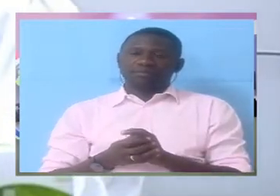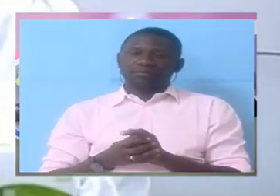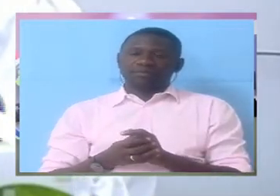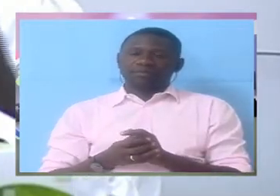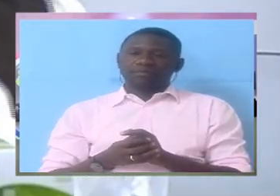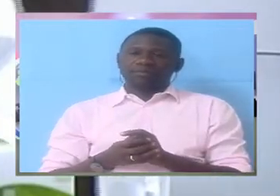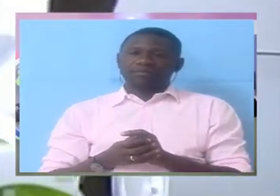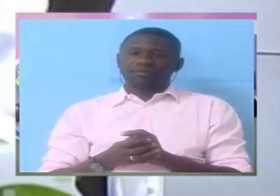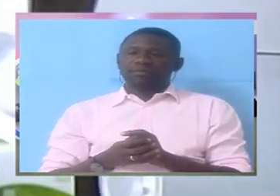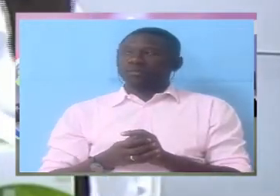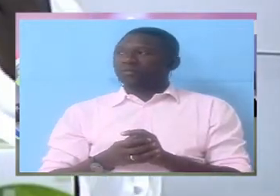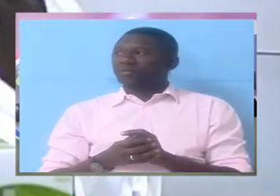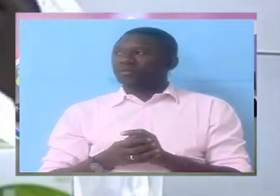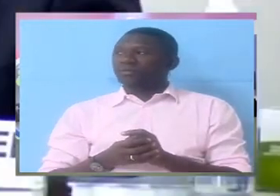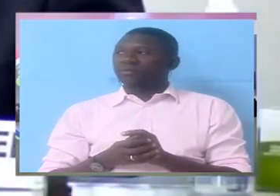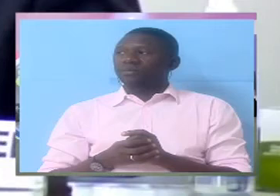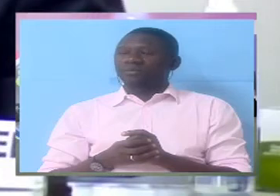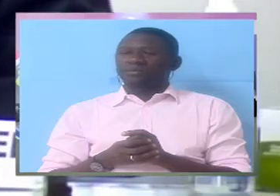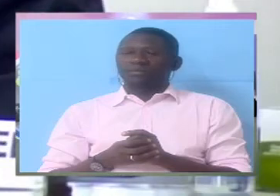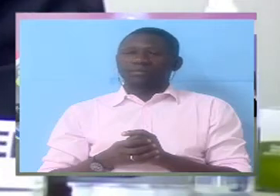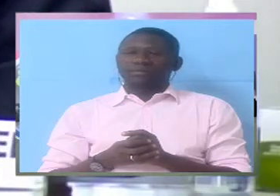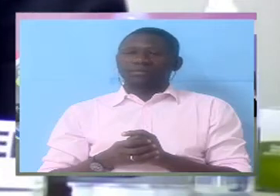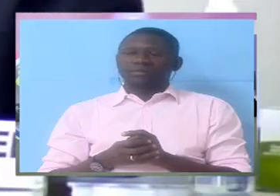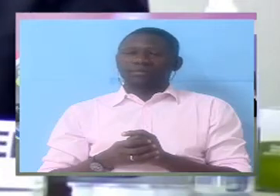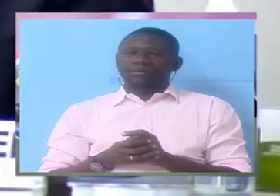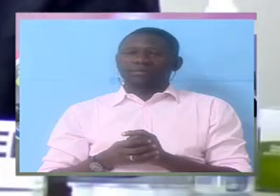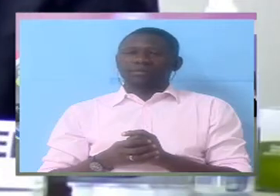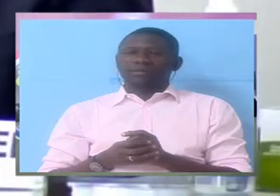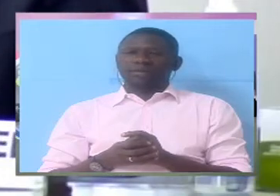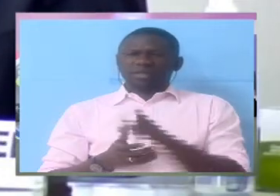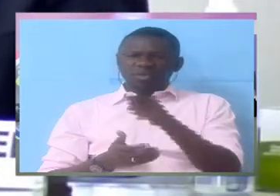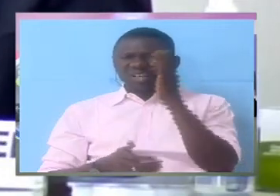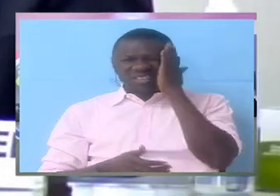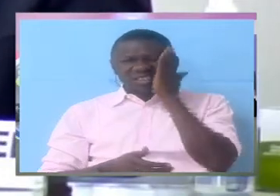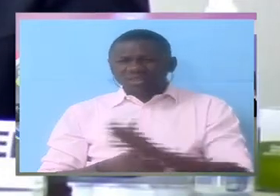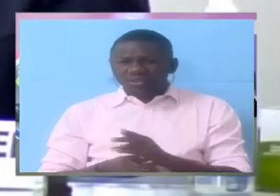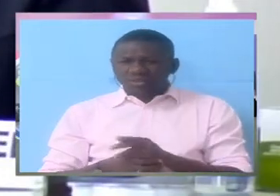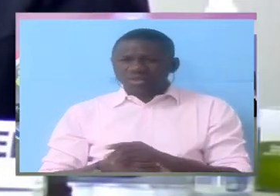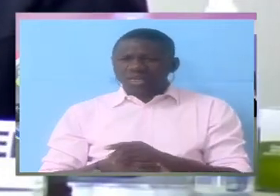After interview with Are you serious? You don't reject?